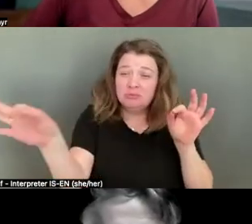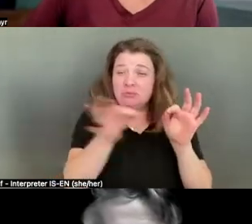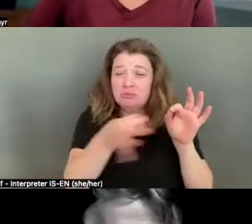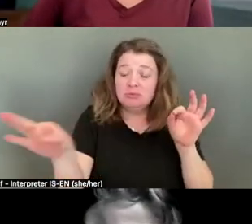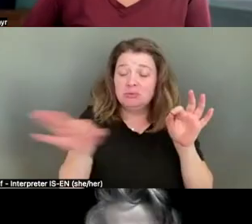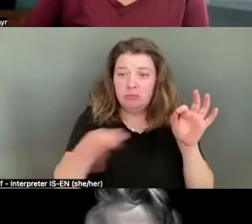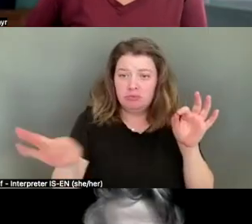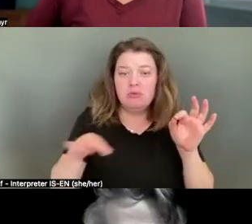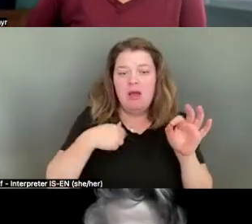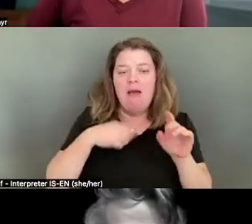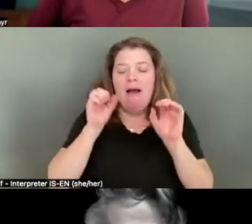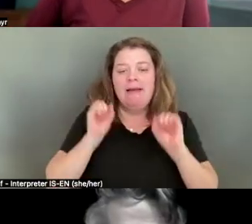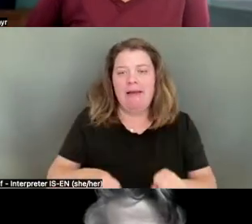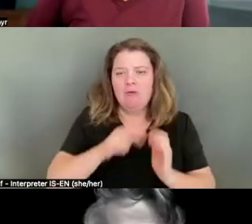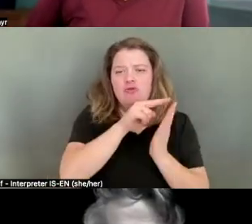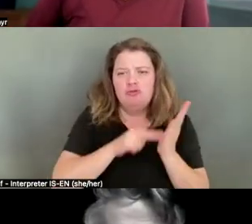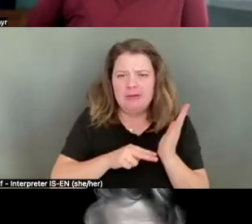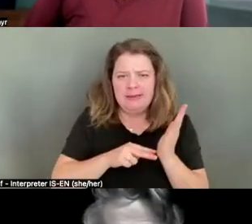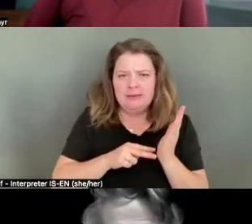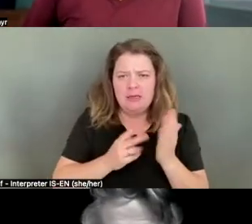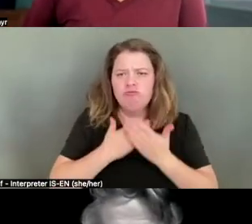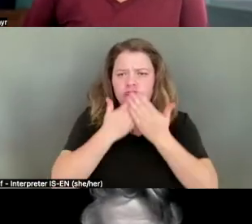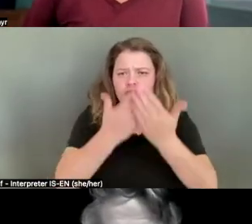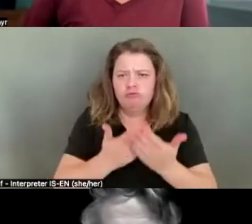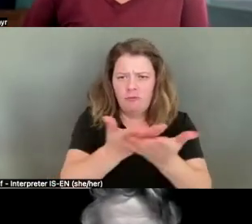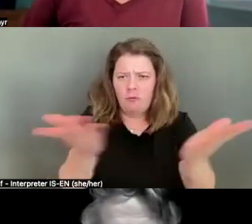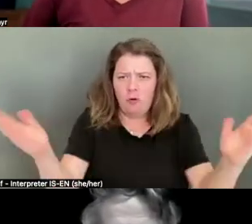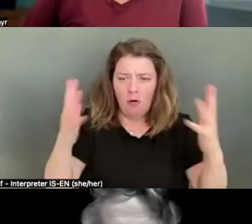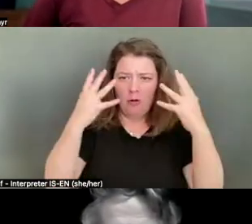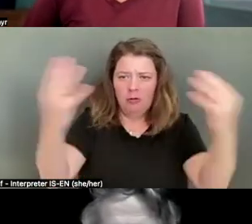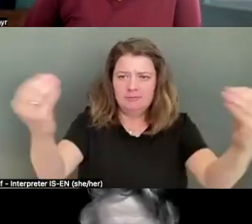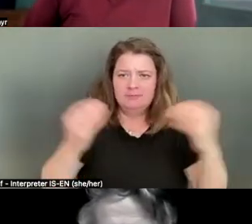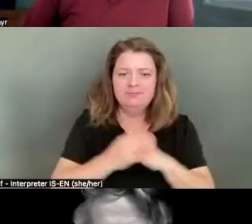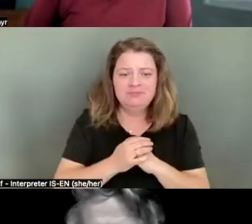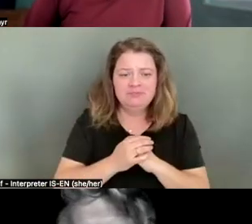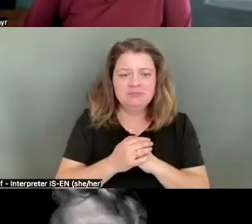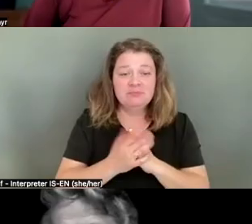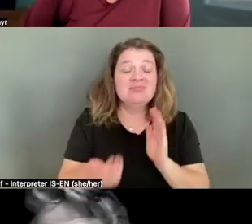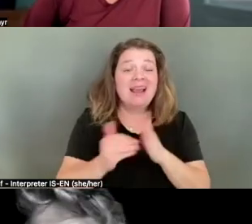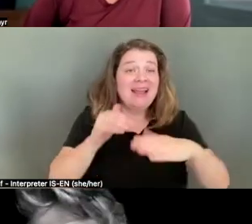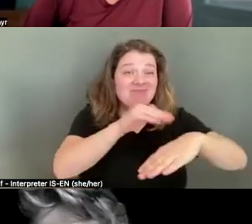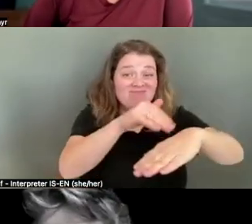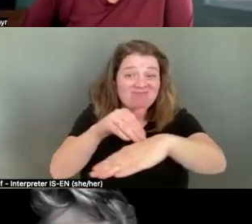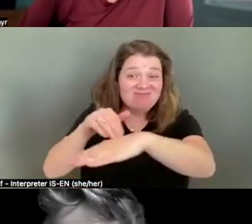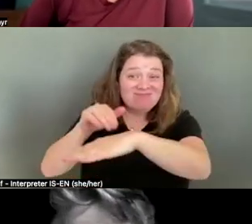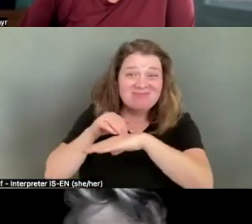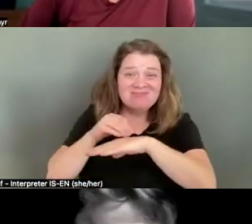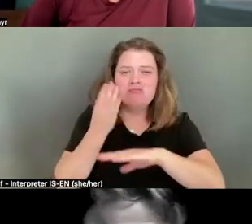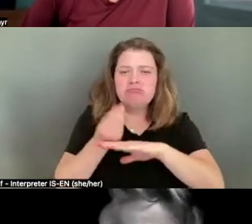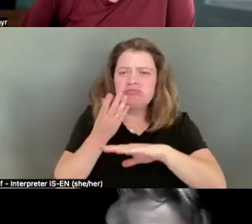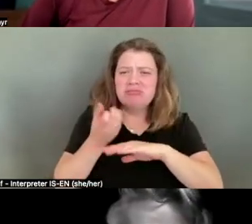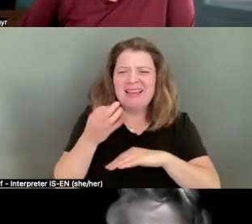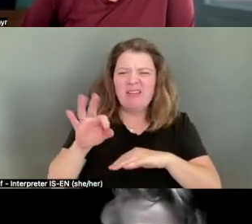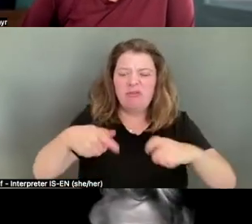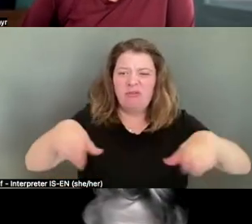happily do that. So I just want to remind you that this session is being recorded. So if you don't want to appear in the recording,